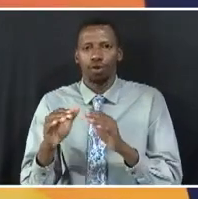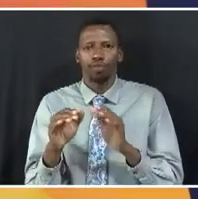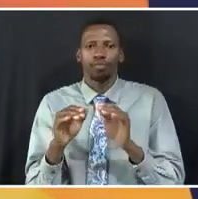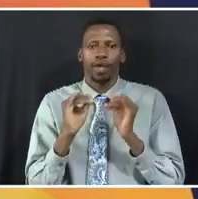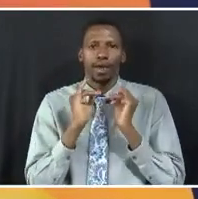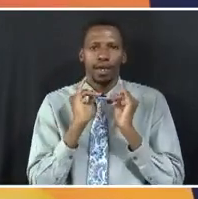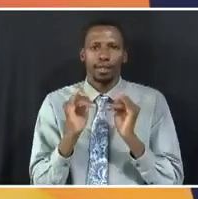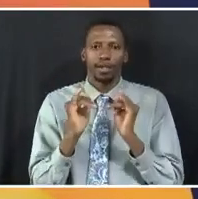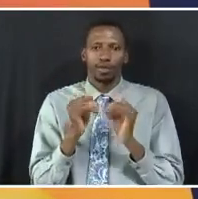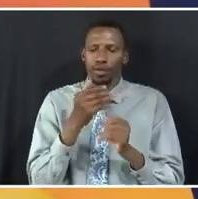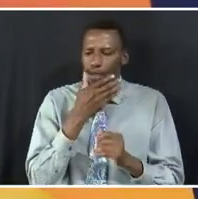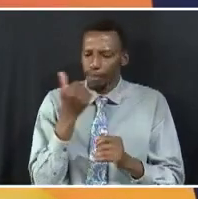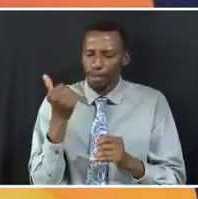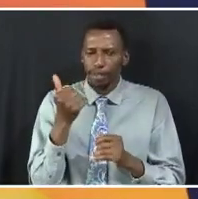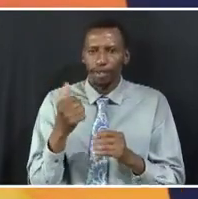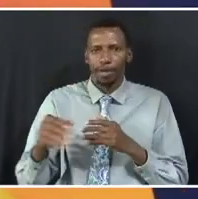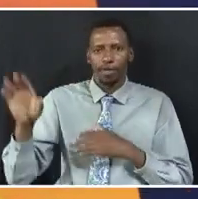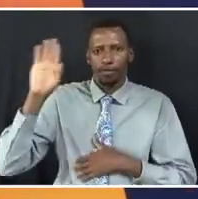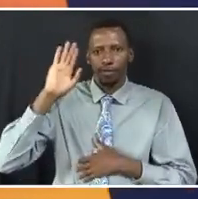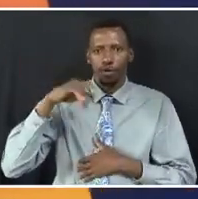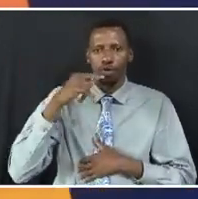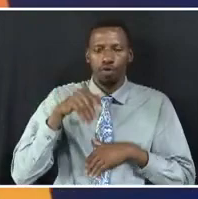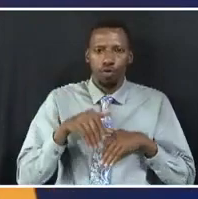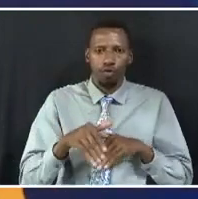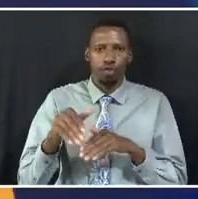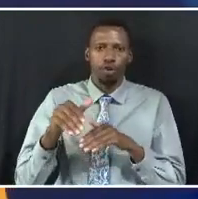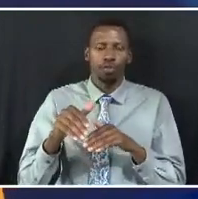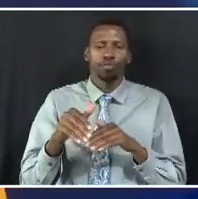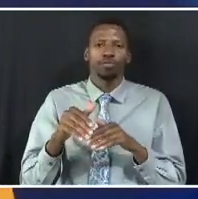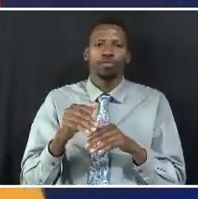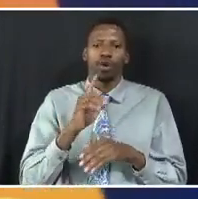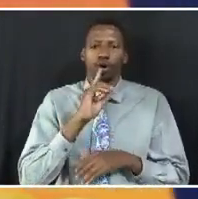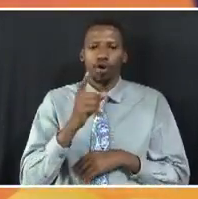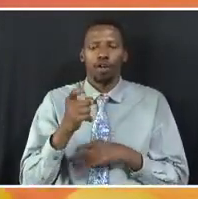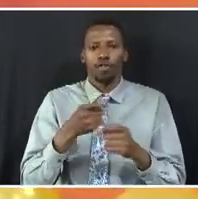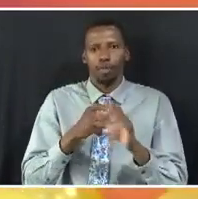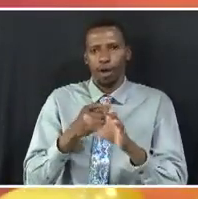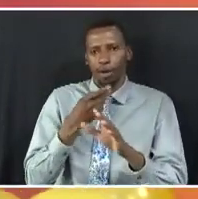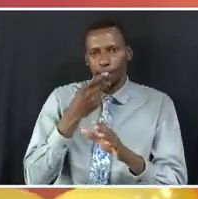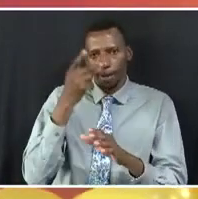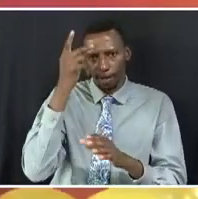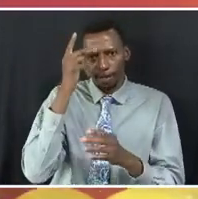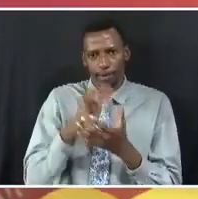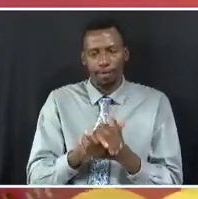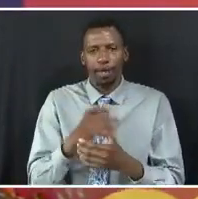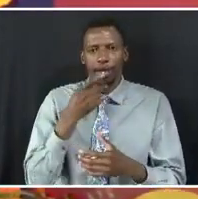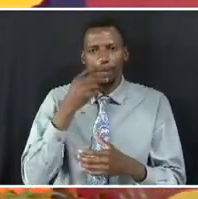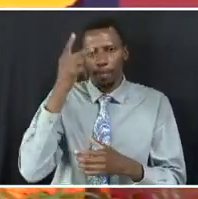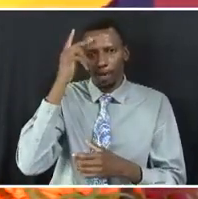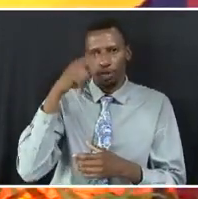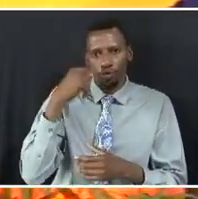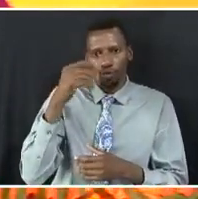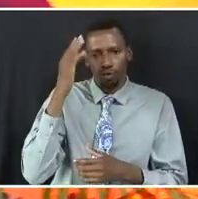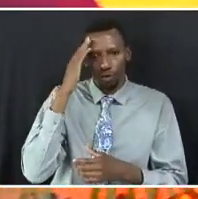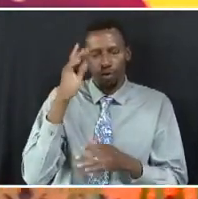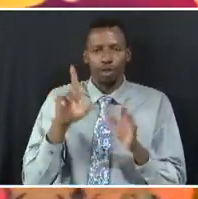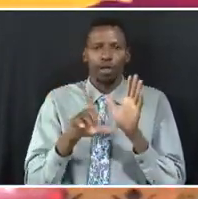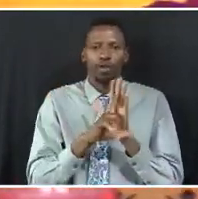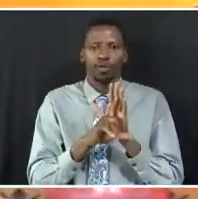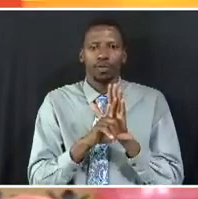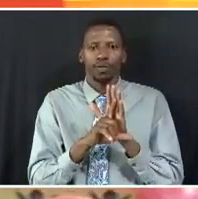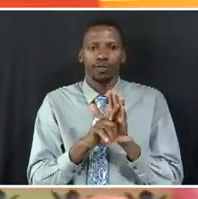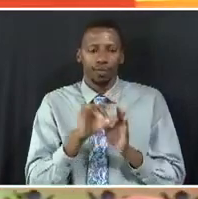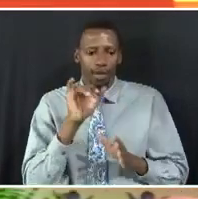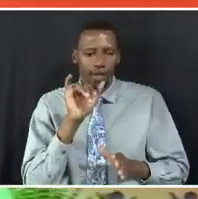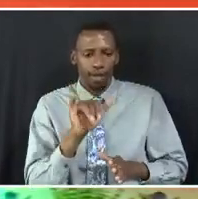pathfinder is that one who follows instructions from their parents, judicious parents, parents that know the Lord. That